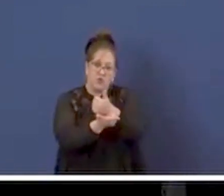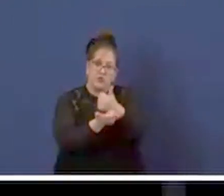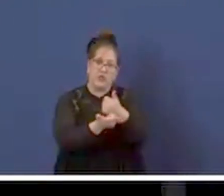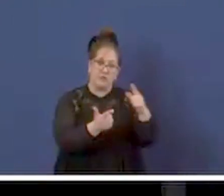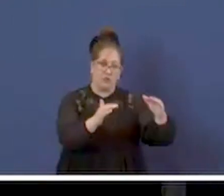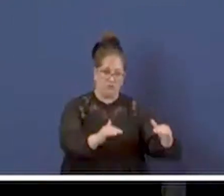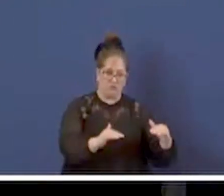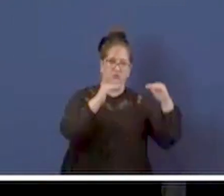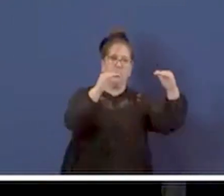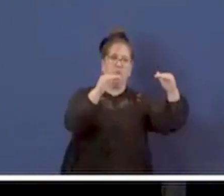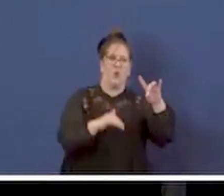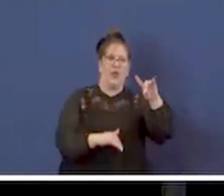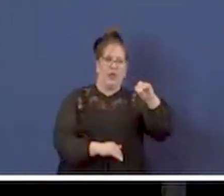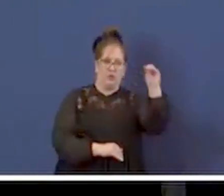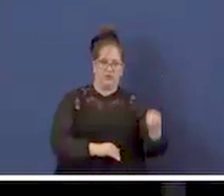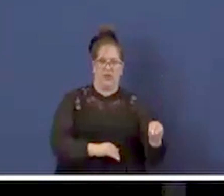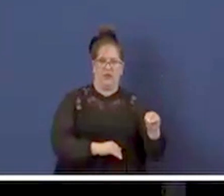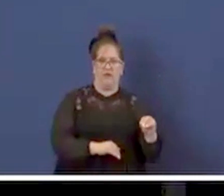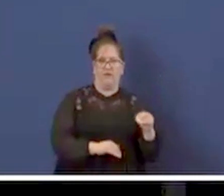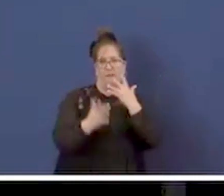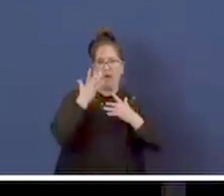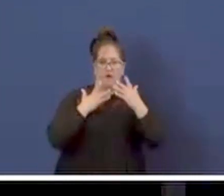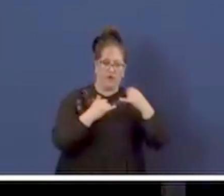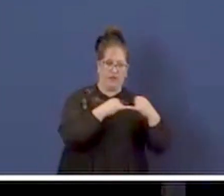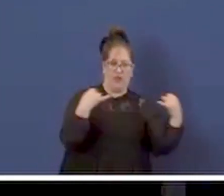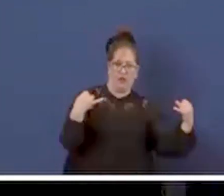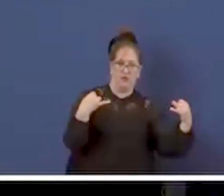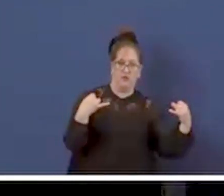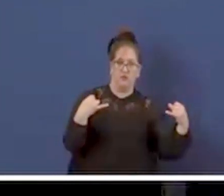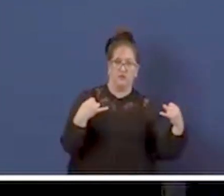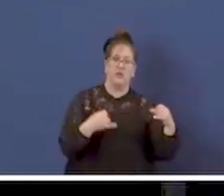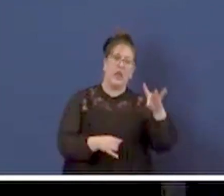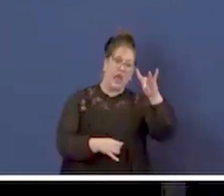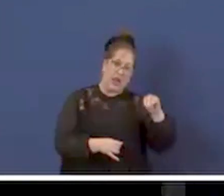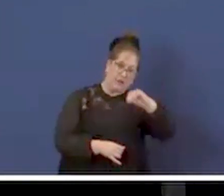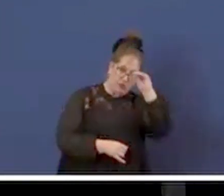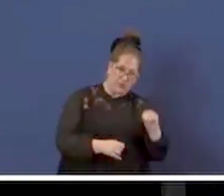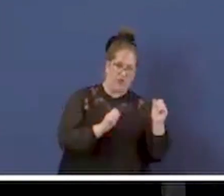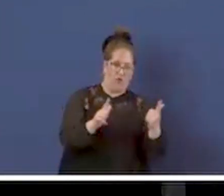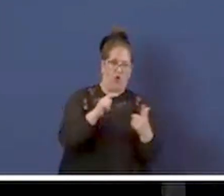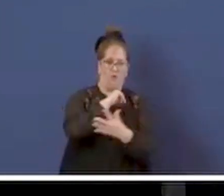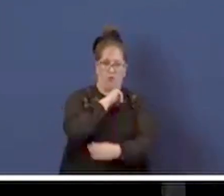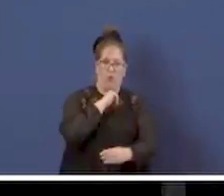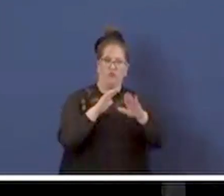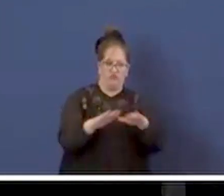up to 80% of the poverty level. 80% of all poor children got some kind of welfare.